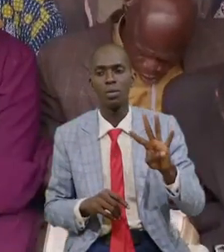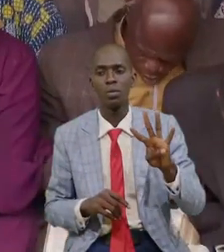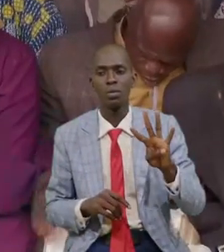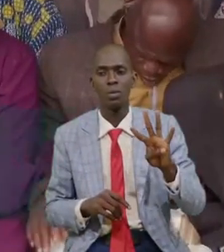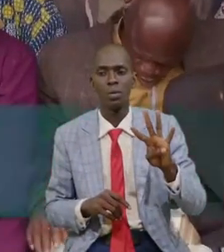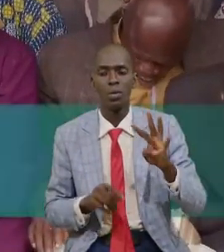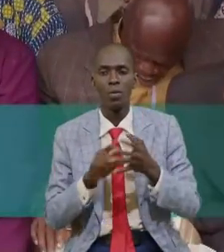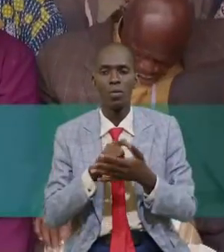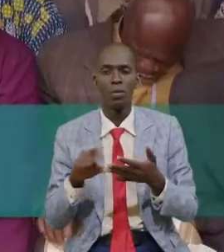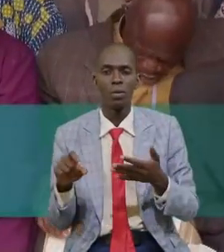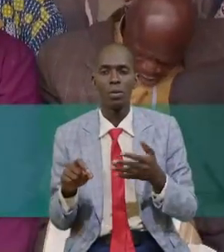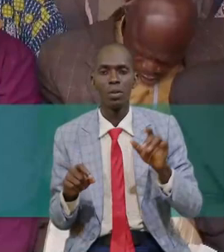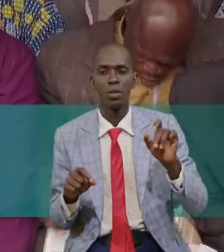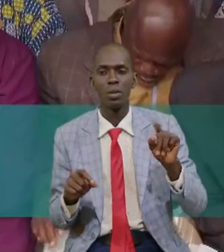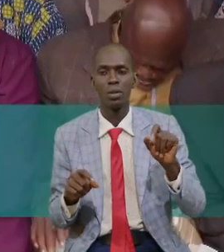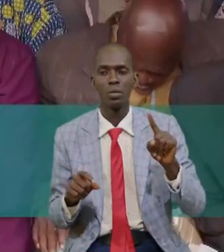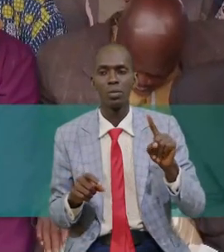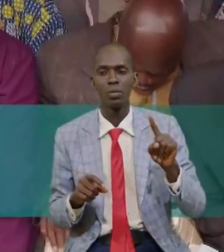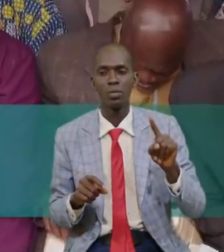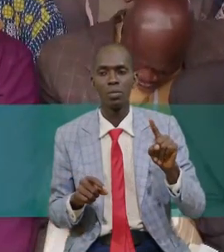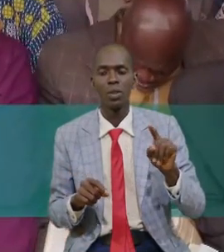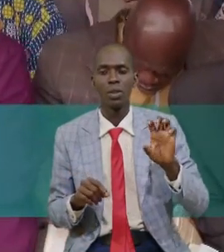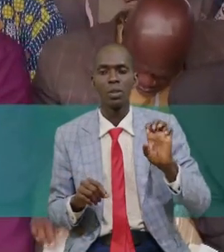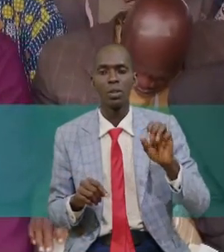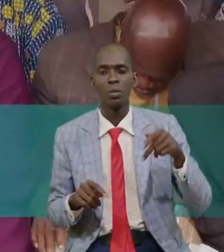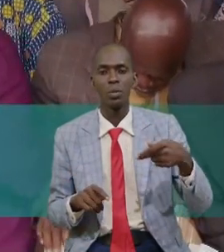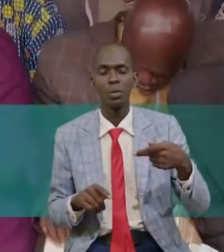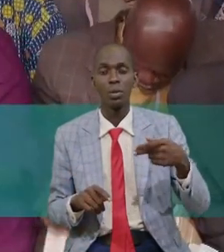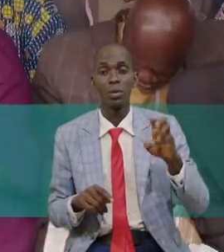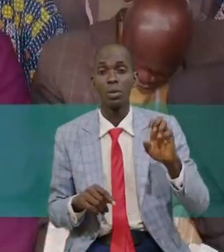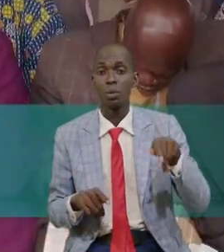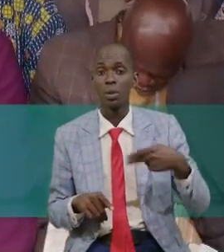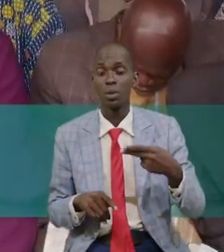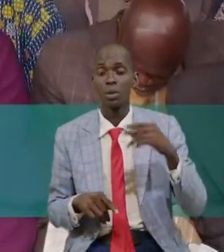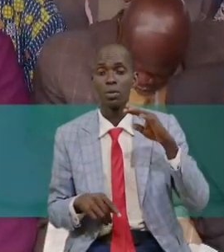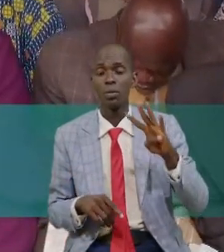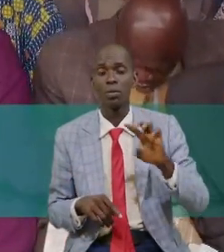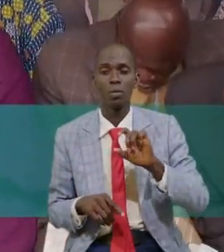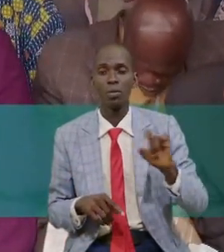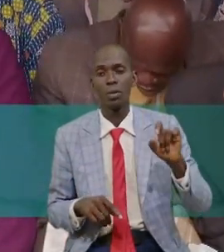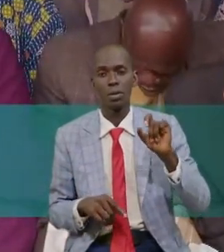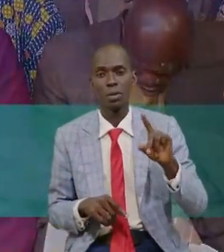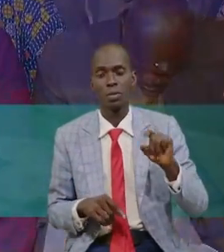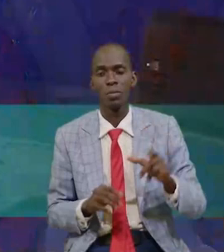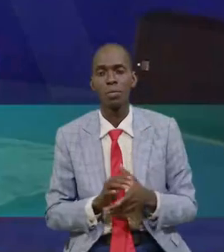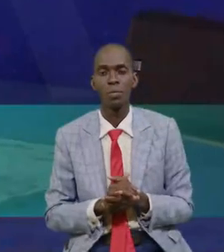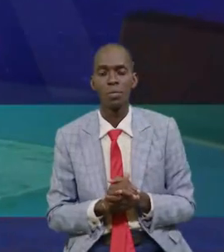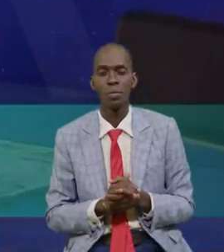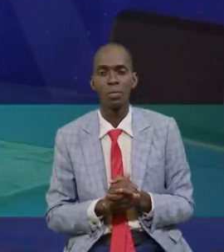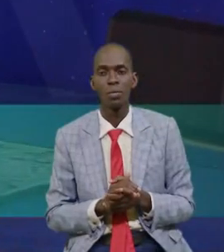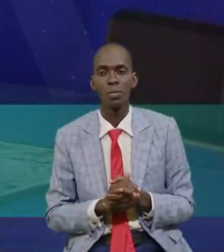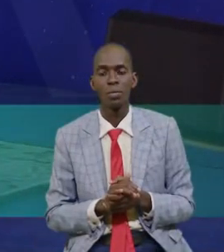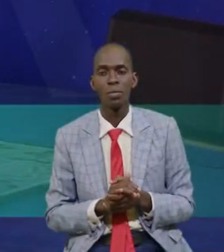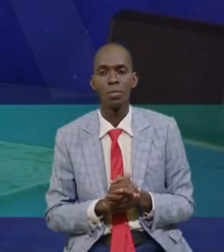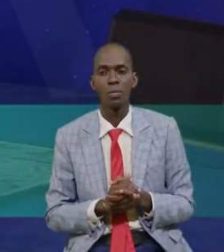from verse 11. Ephesians chapter 4, looking at verse 11, and he gave